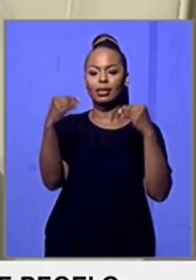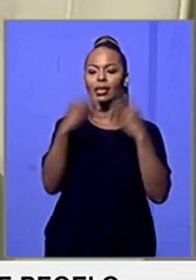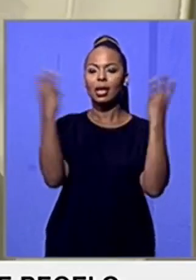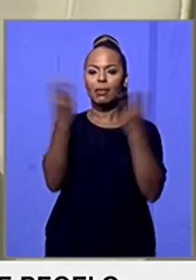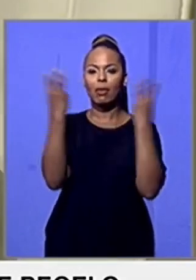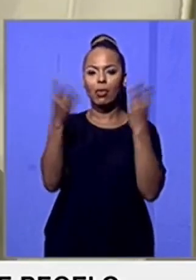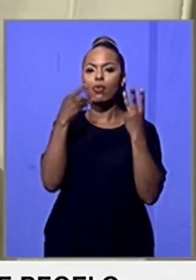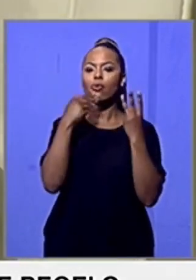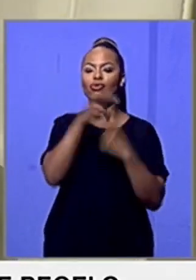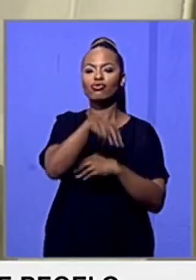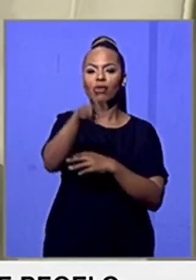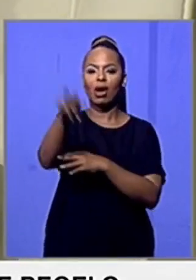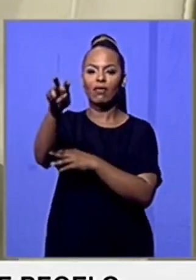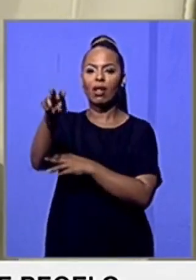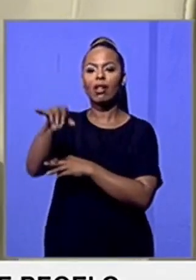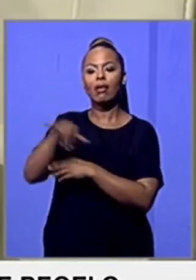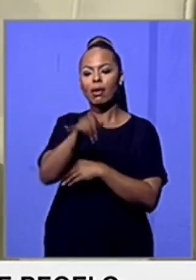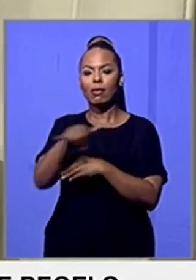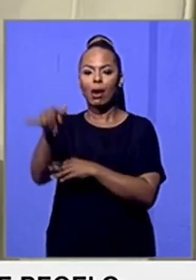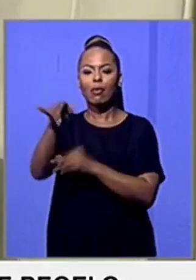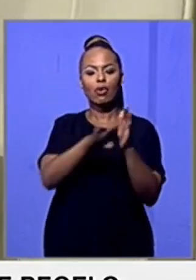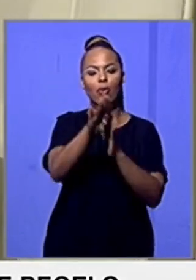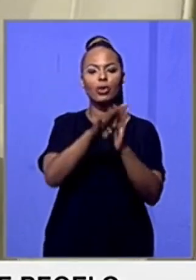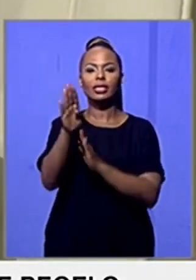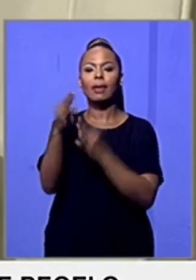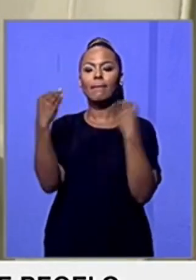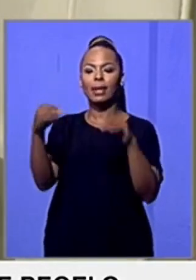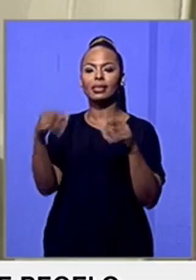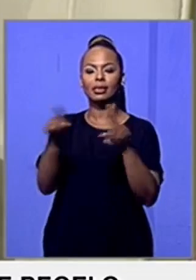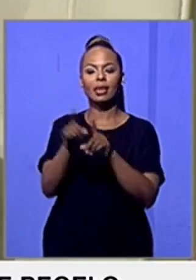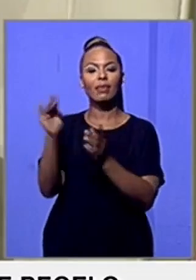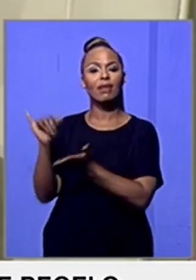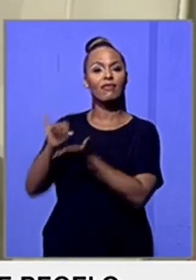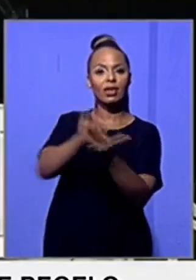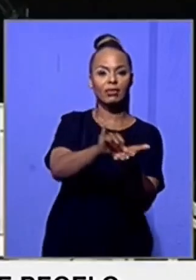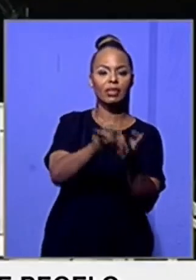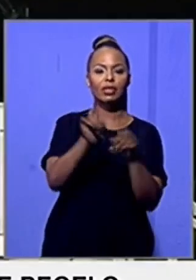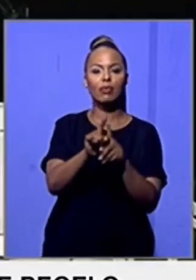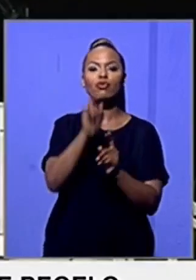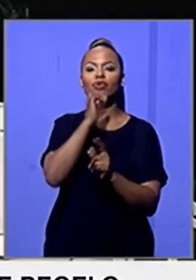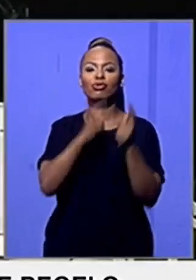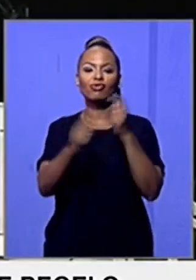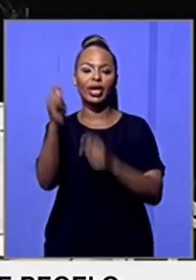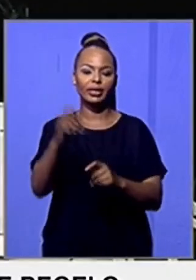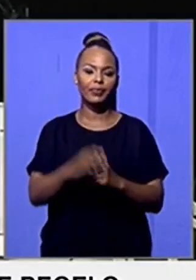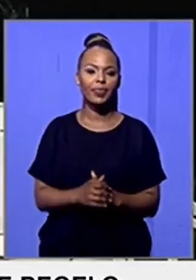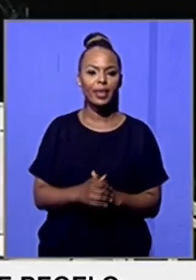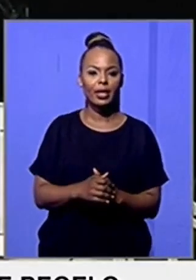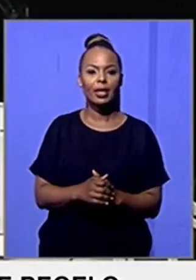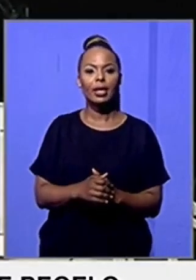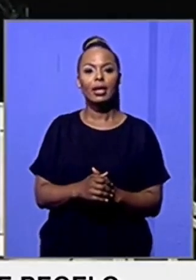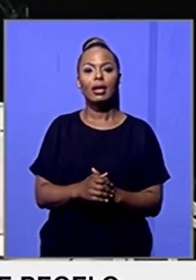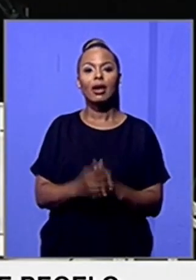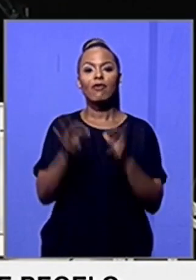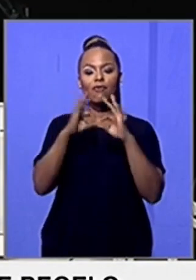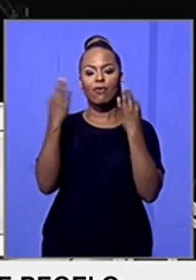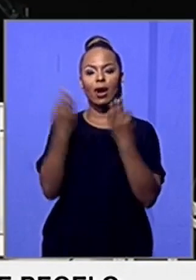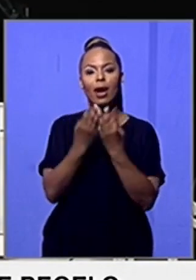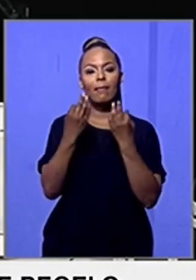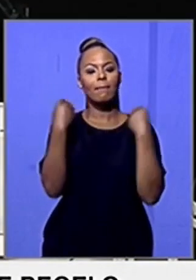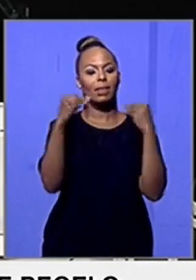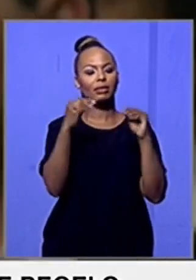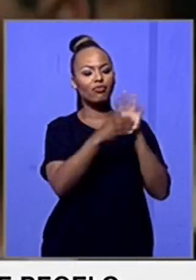who are traveling, promoting business, investing and doing trade. Kgotla ya dikgwebo ya BRICS ya Afrika Borwa ya re